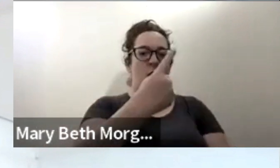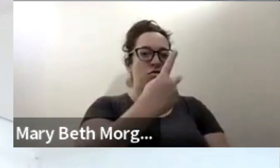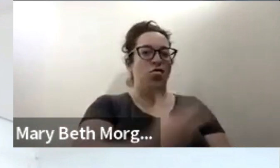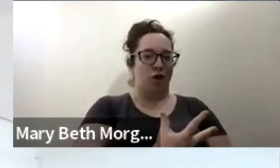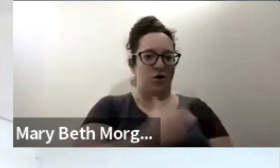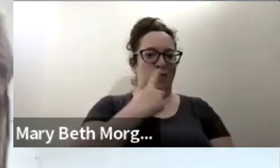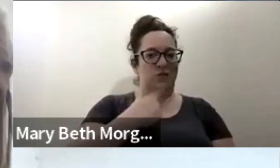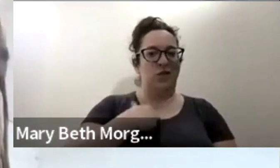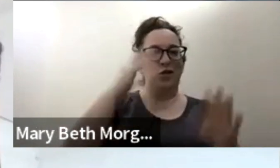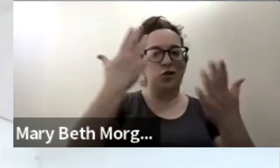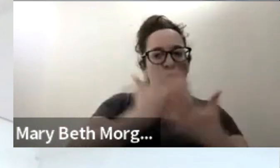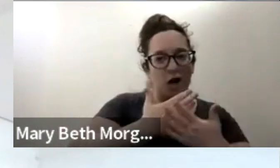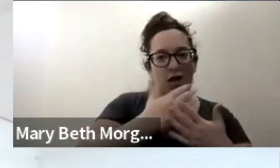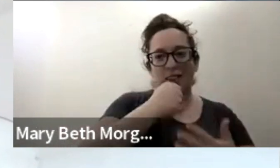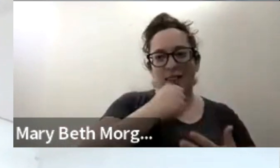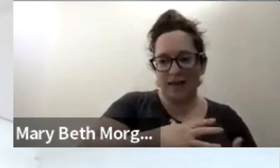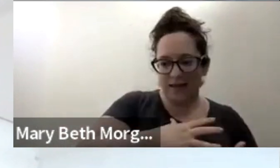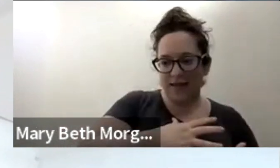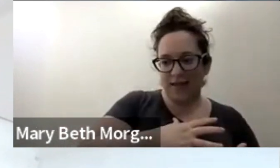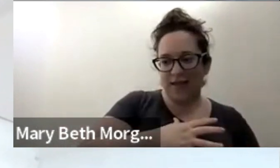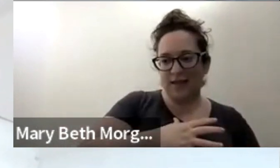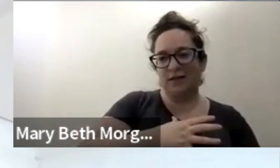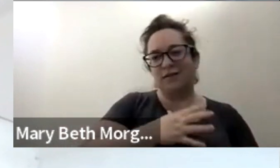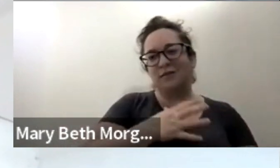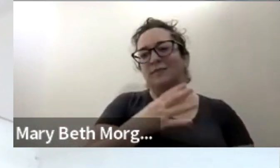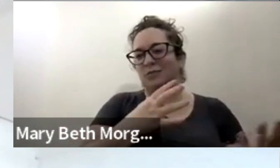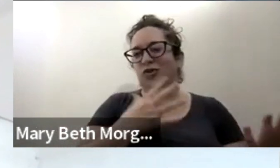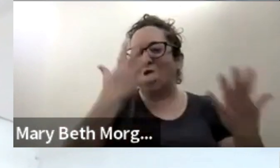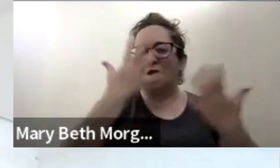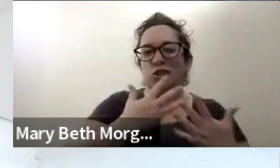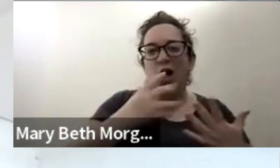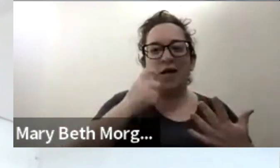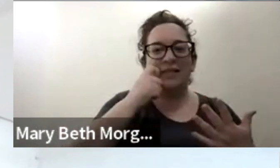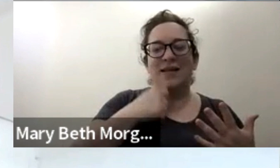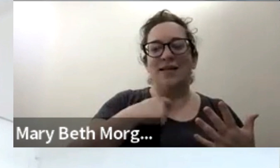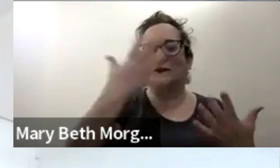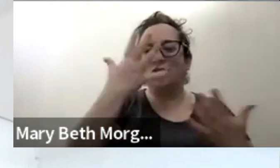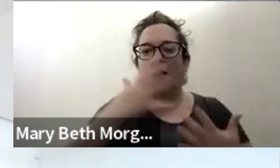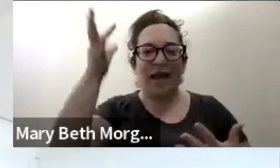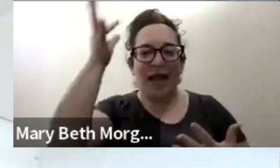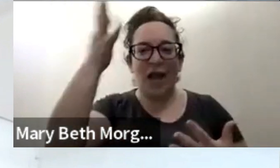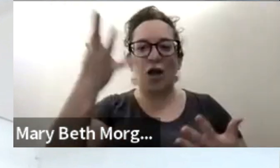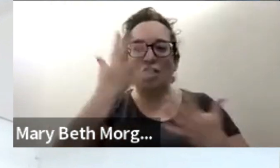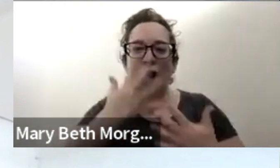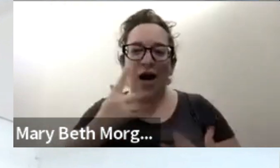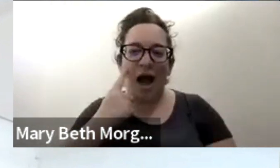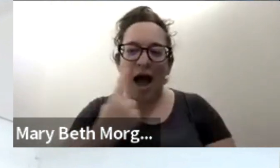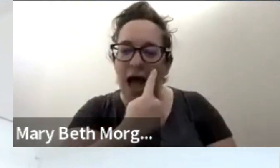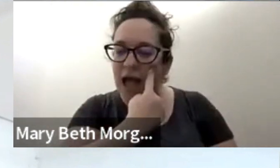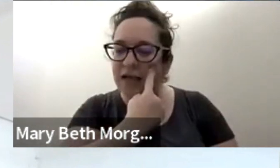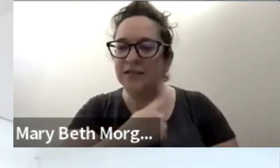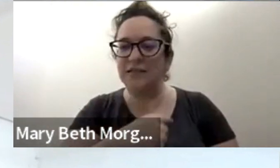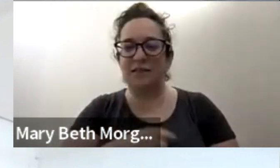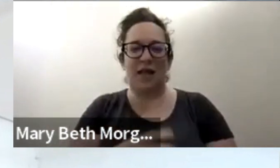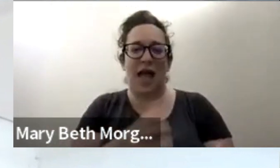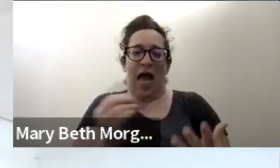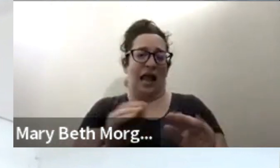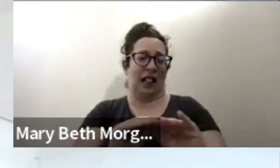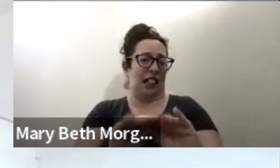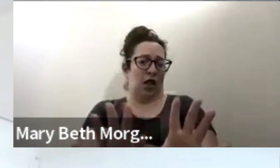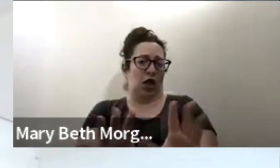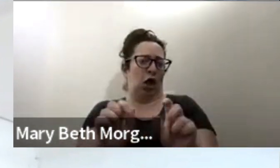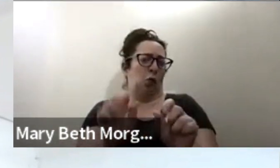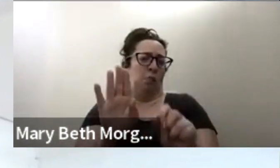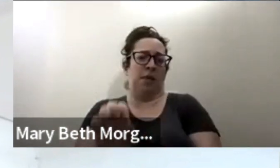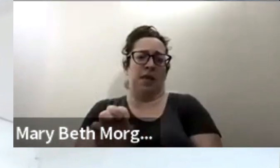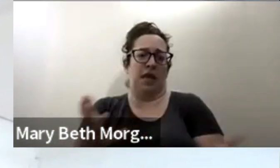hair and being dark skin and dark eye, and clearly would have been it could have been a